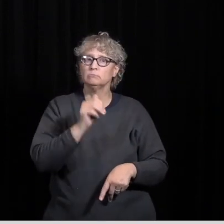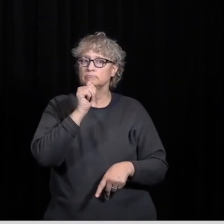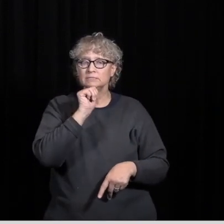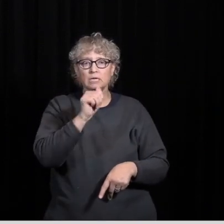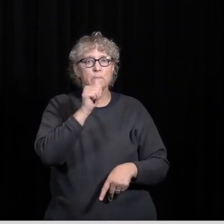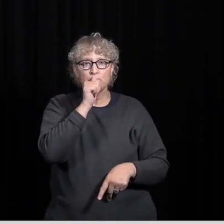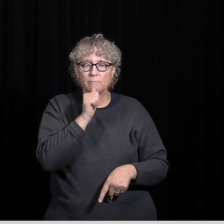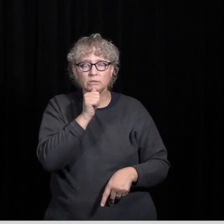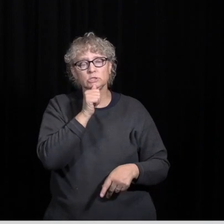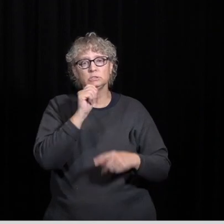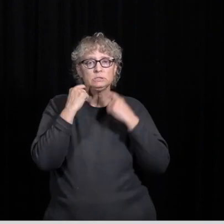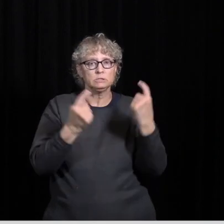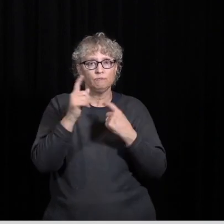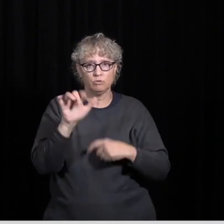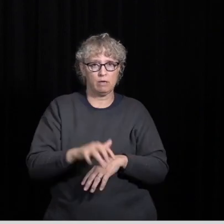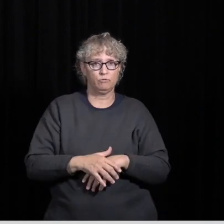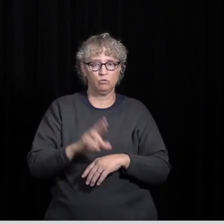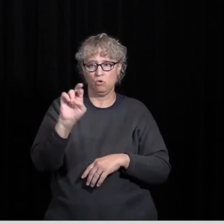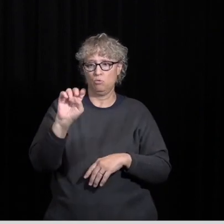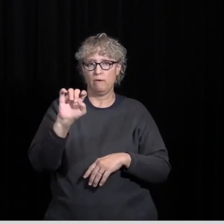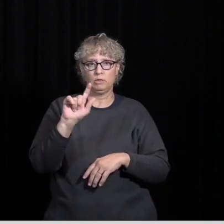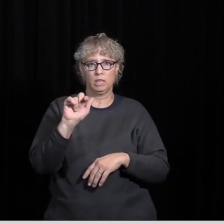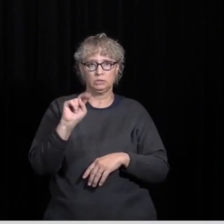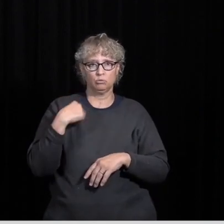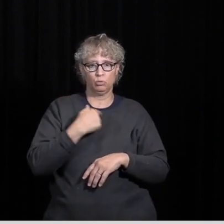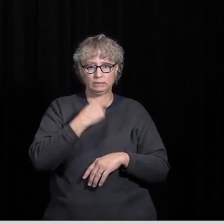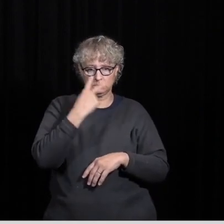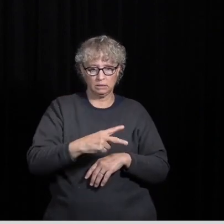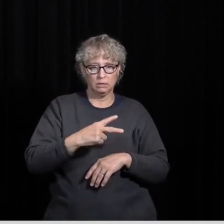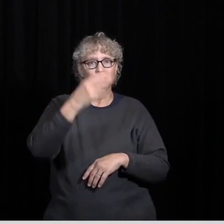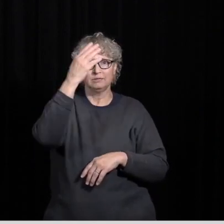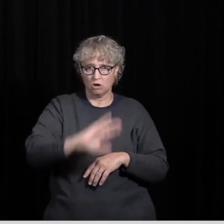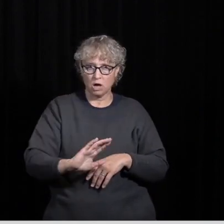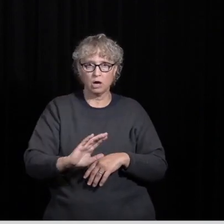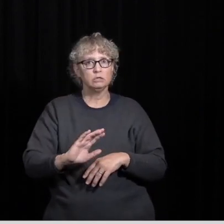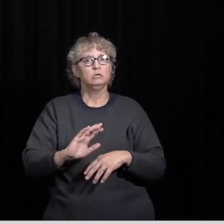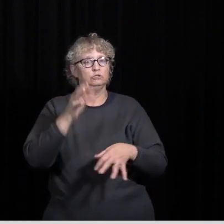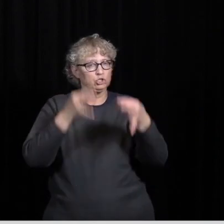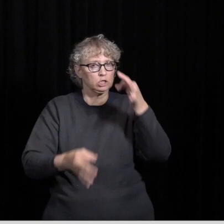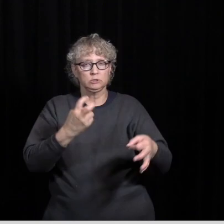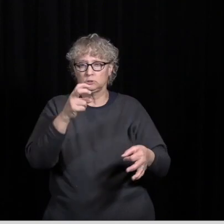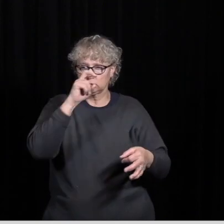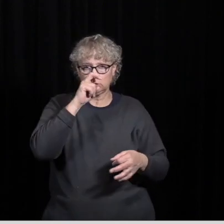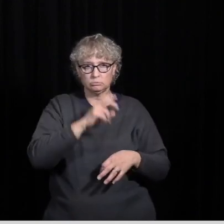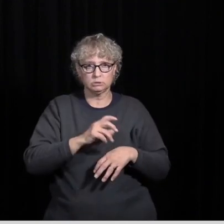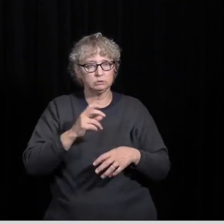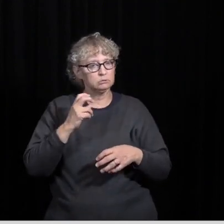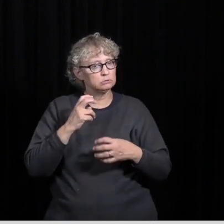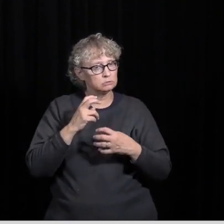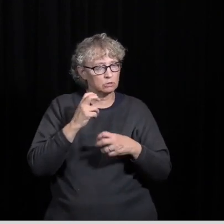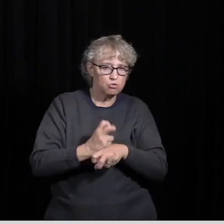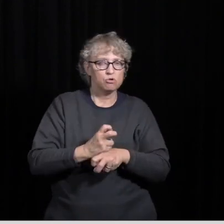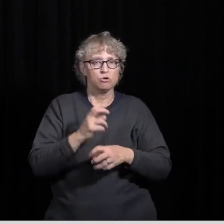tolerate sin forever. You go to Revelation, you see how this plays out. God judges harshly. Sometimes we hear in our modern culture